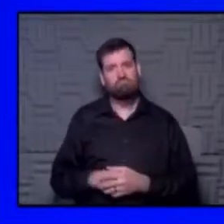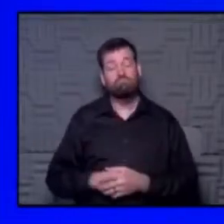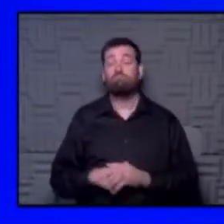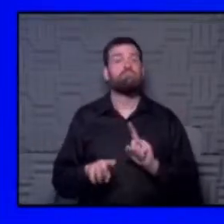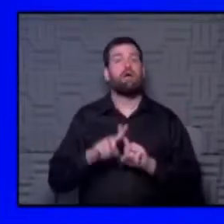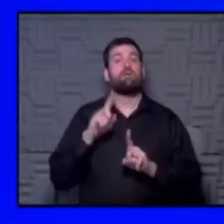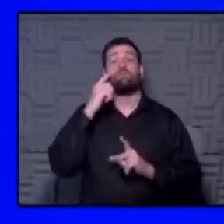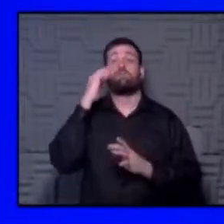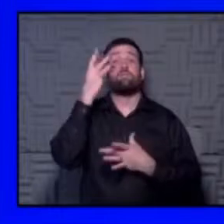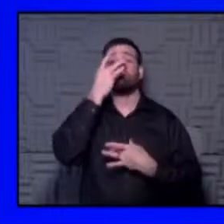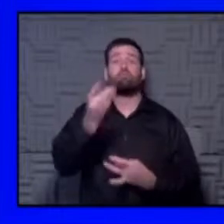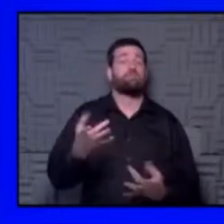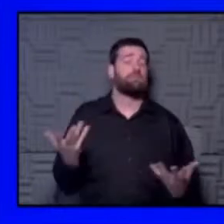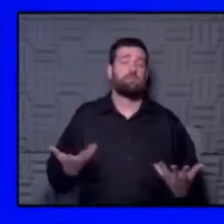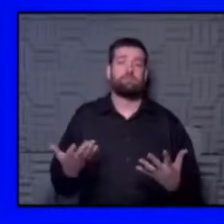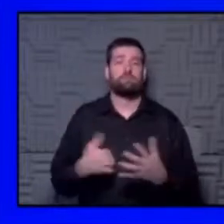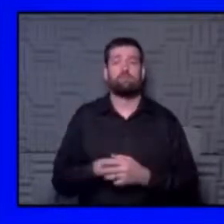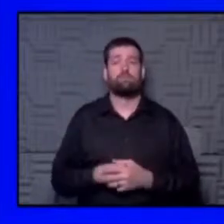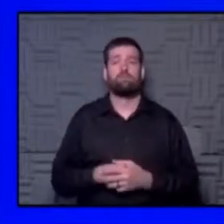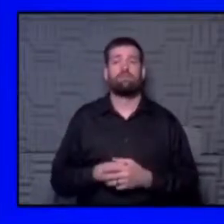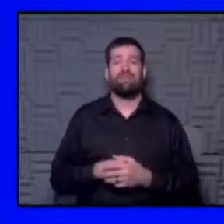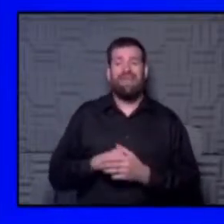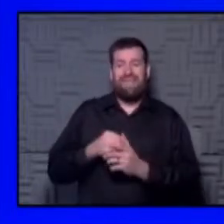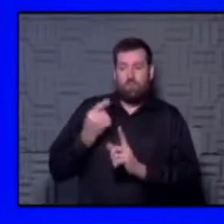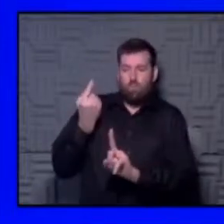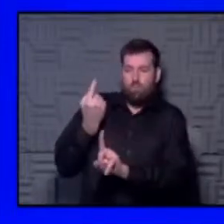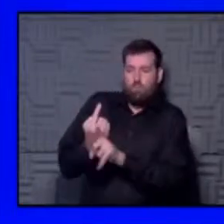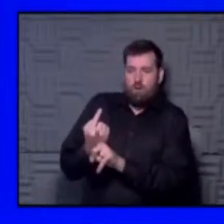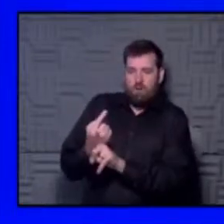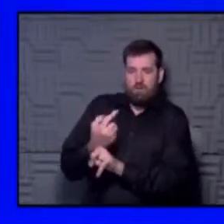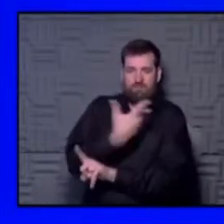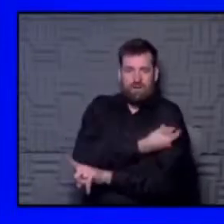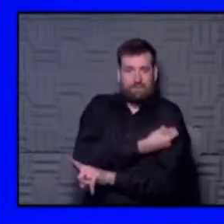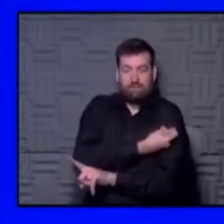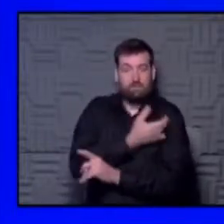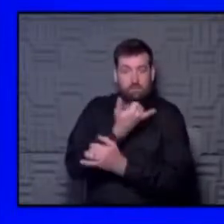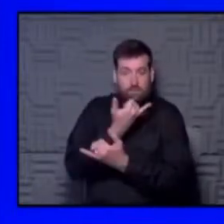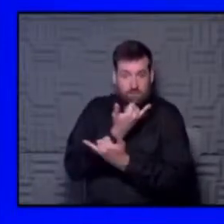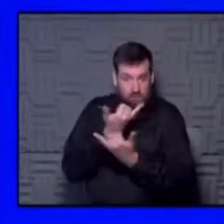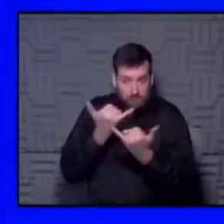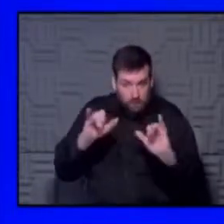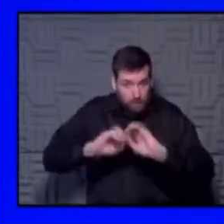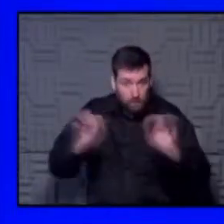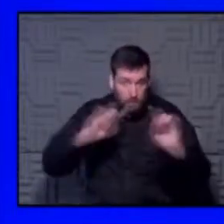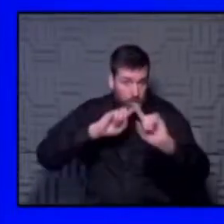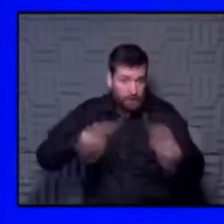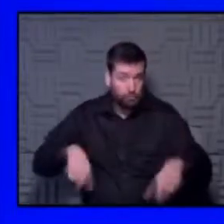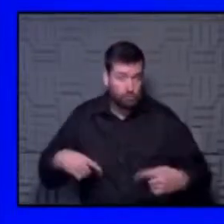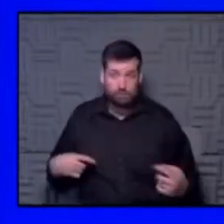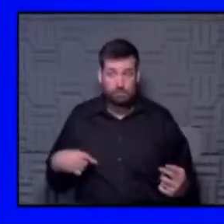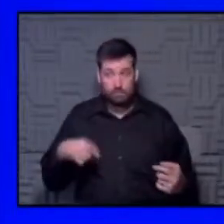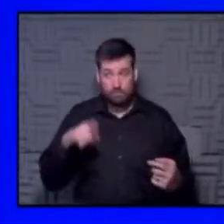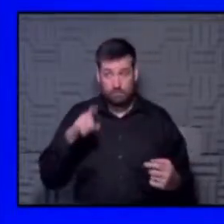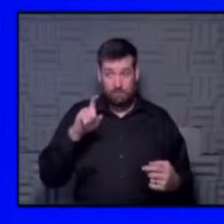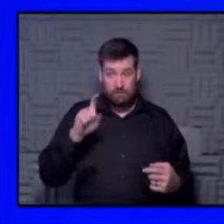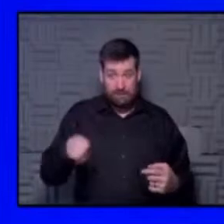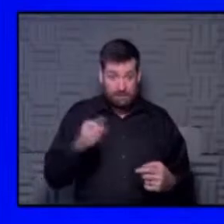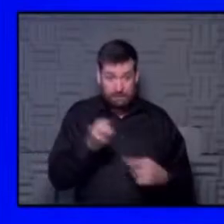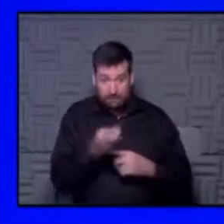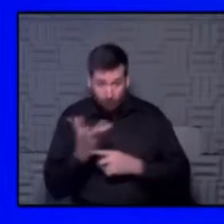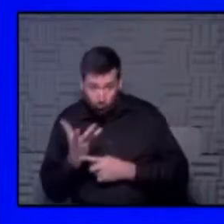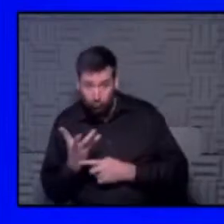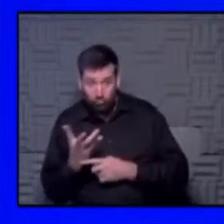But the interesting thing about this is we are saying a vaccine. There's still no answer as if do we need more than